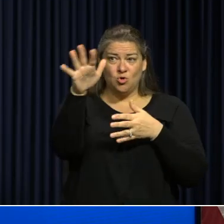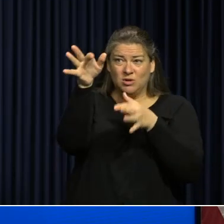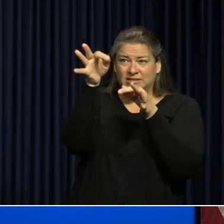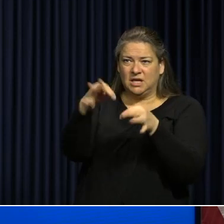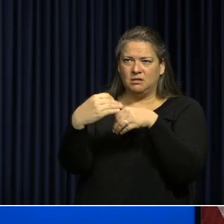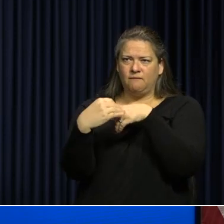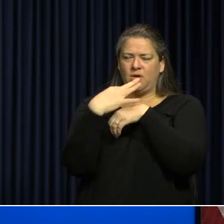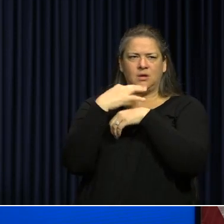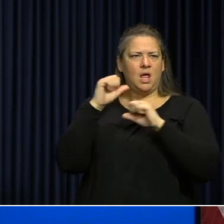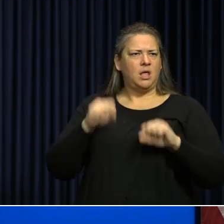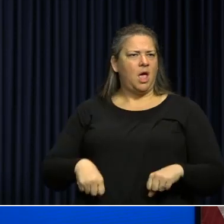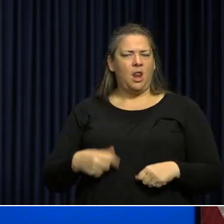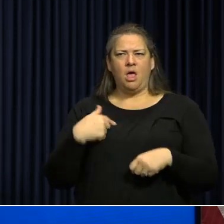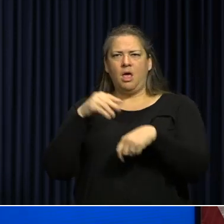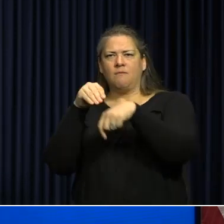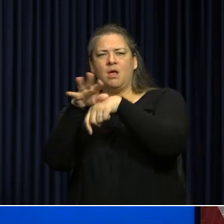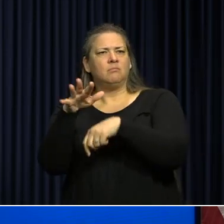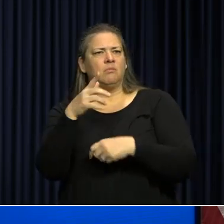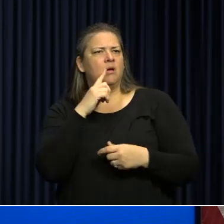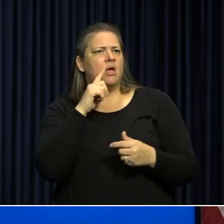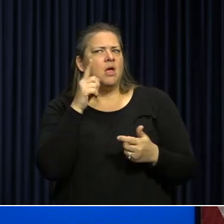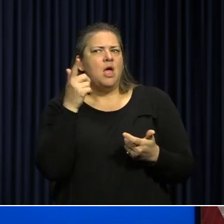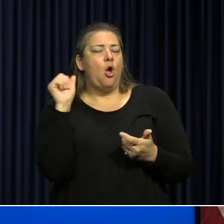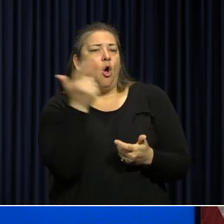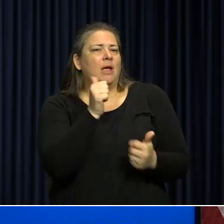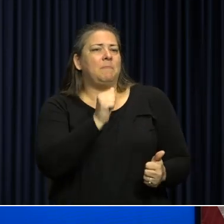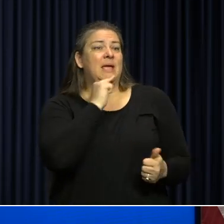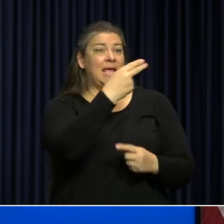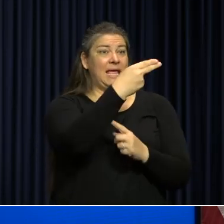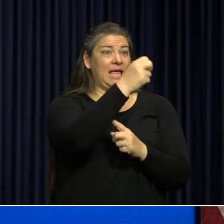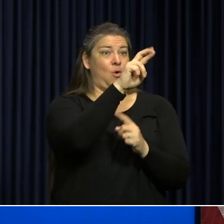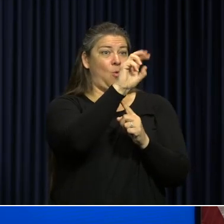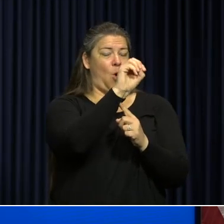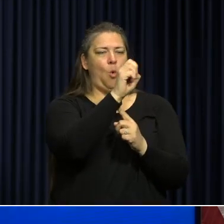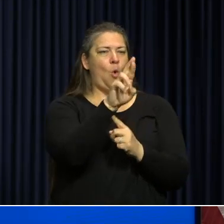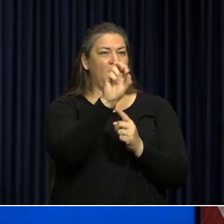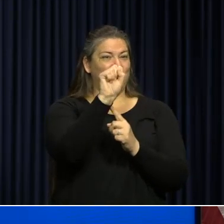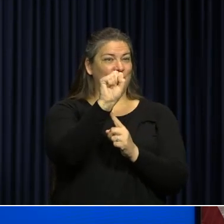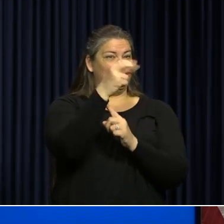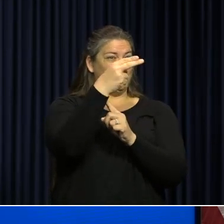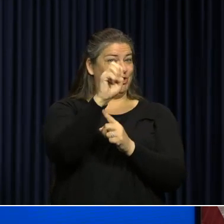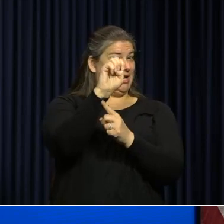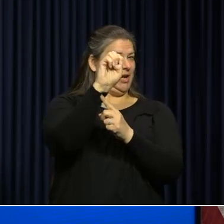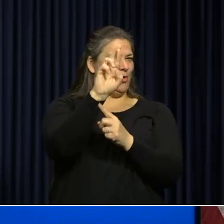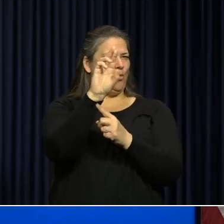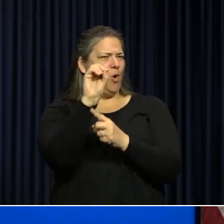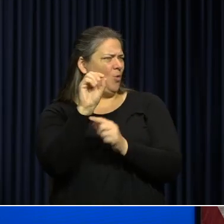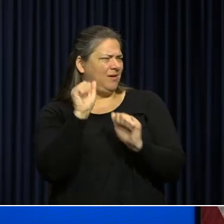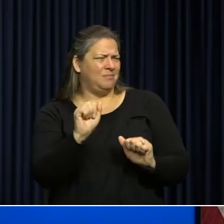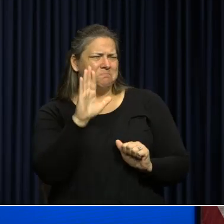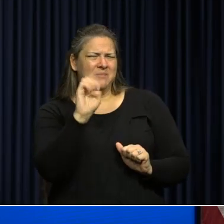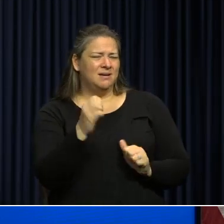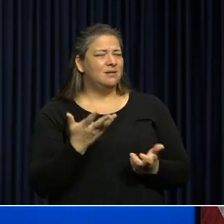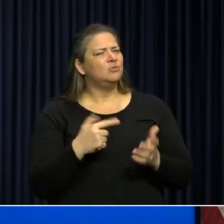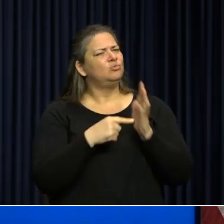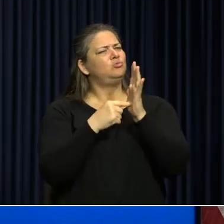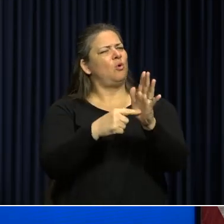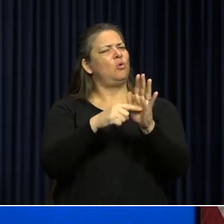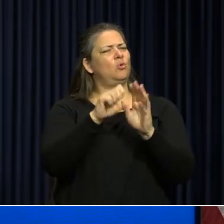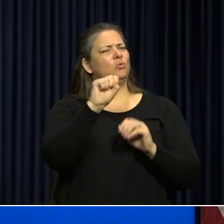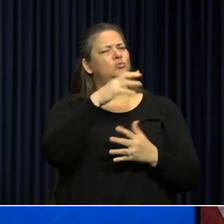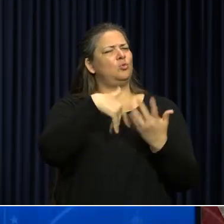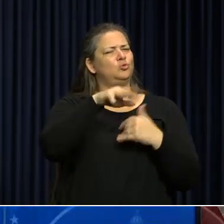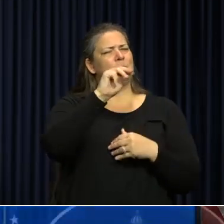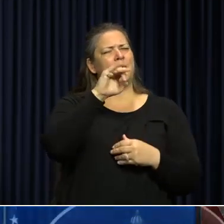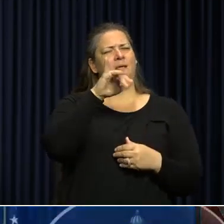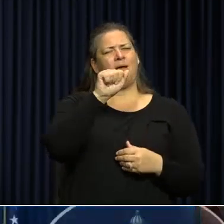Every single person can be a hero or shero during this. And so we've asked you to model that behavior on social media. And so